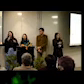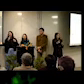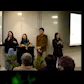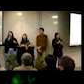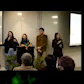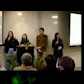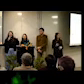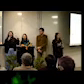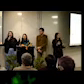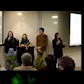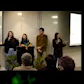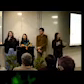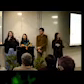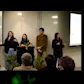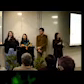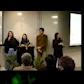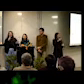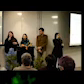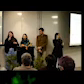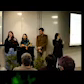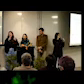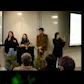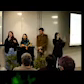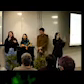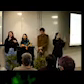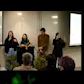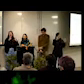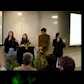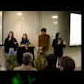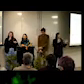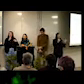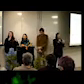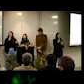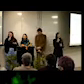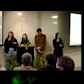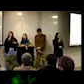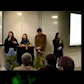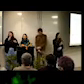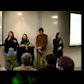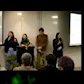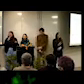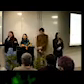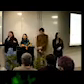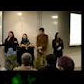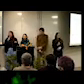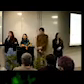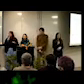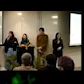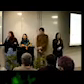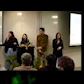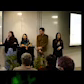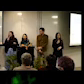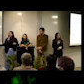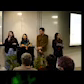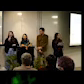something tactile with our hands, but having our other senses available to us, especially when it's something simple, repetitive, kind of almost